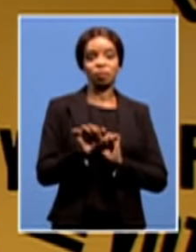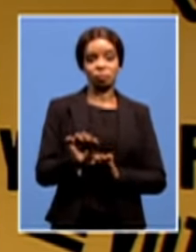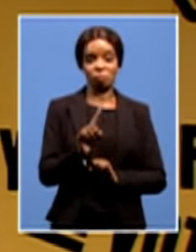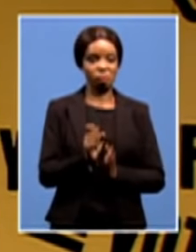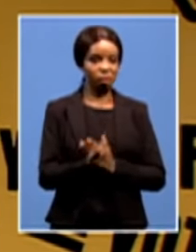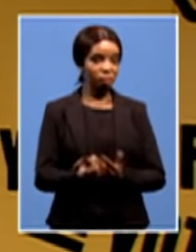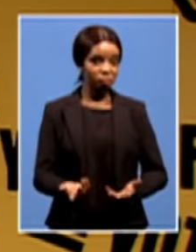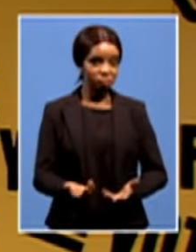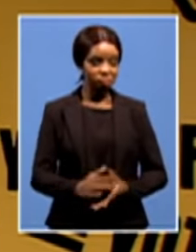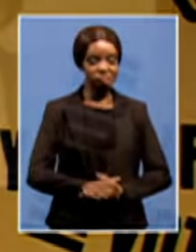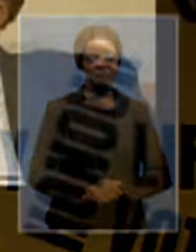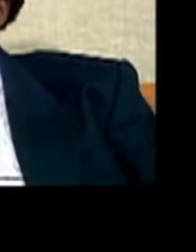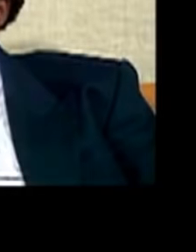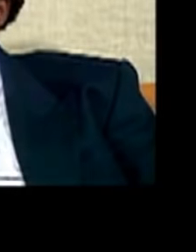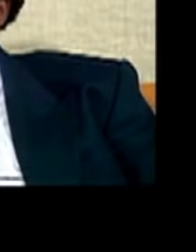party.